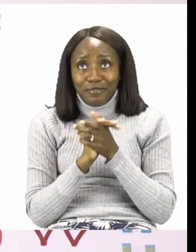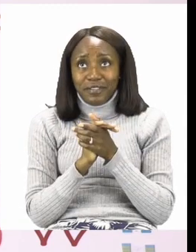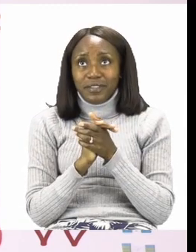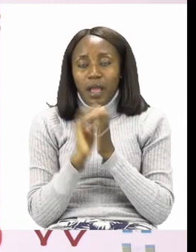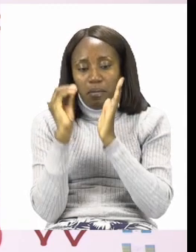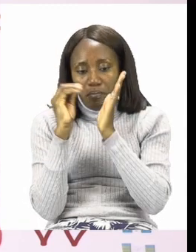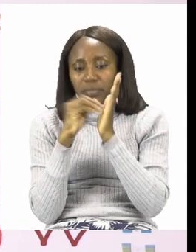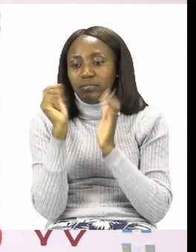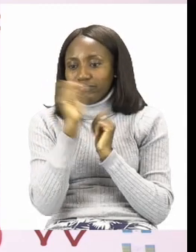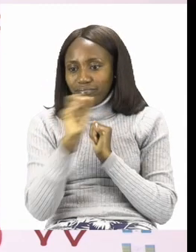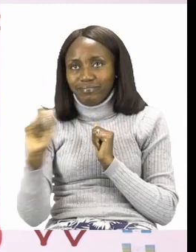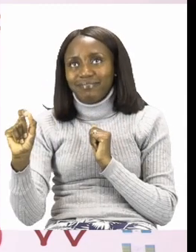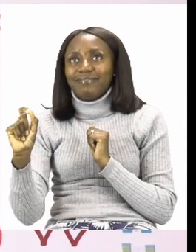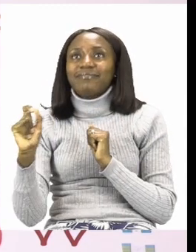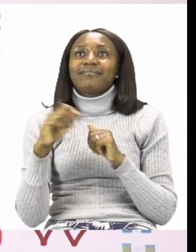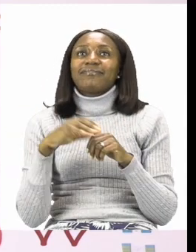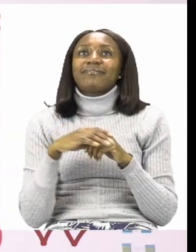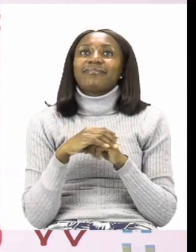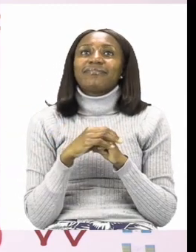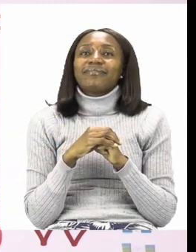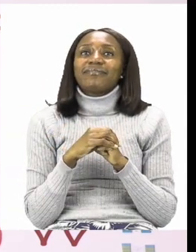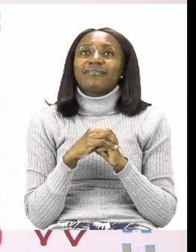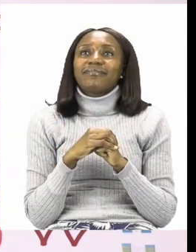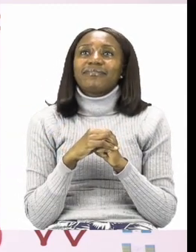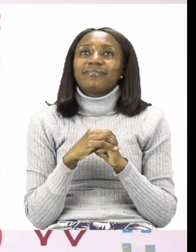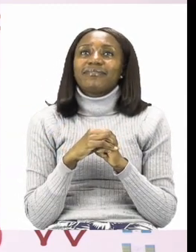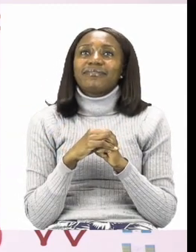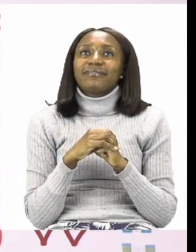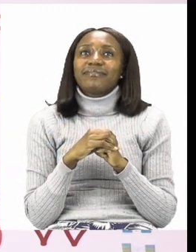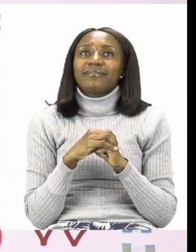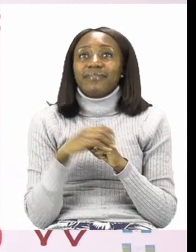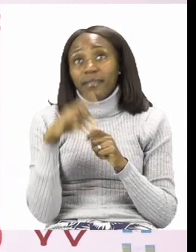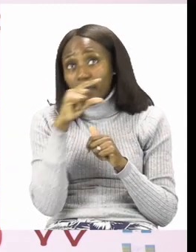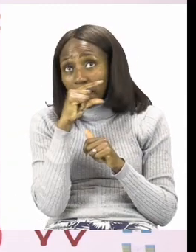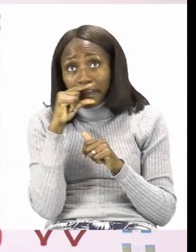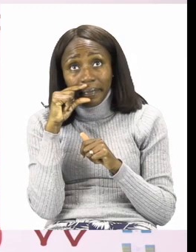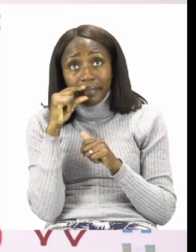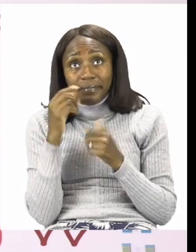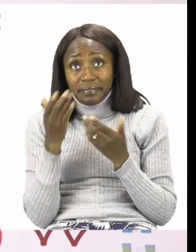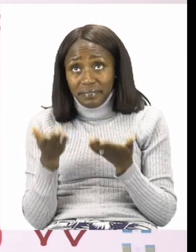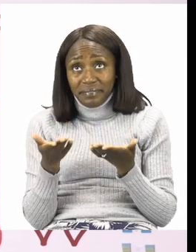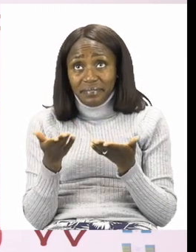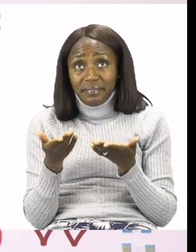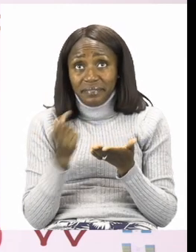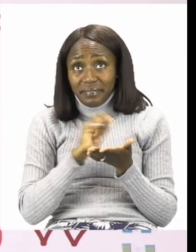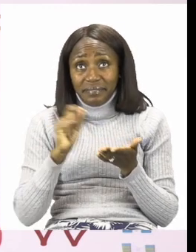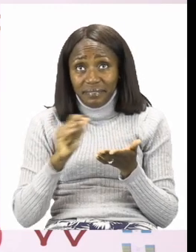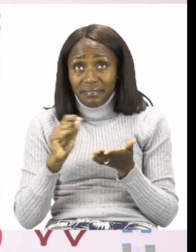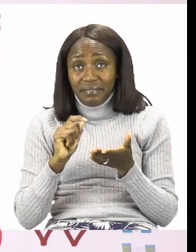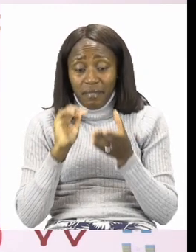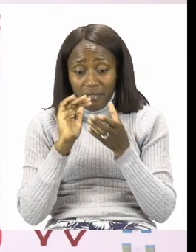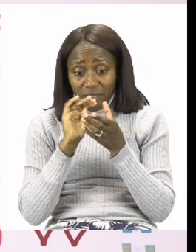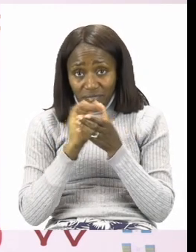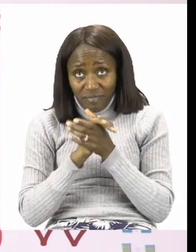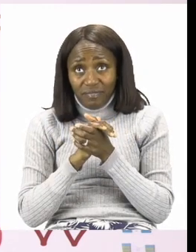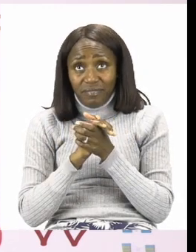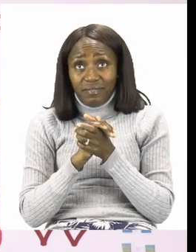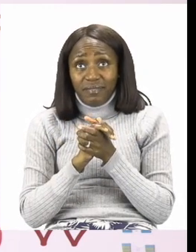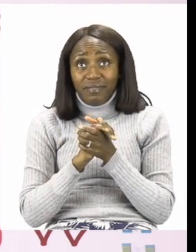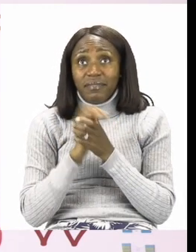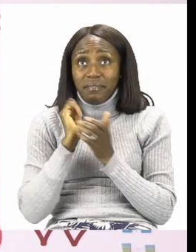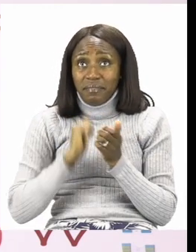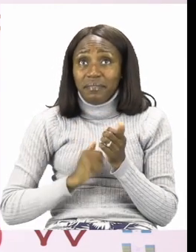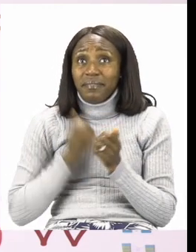me. The first word is the word name. I made my sentence, my